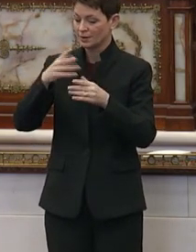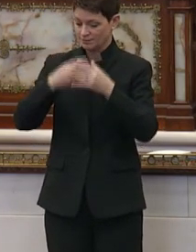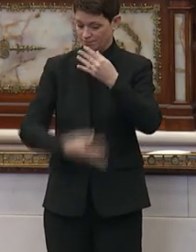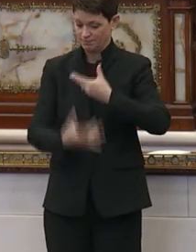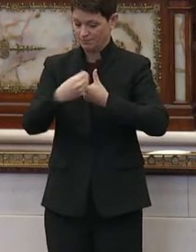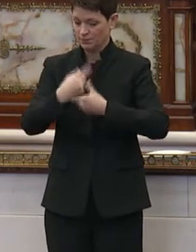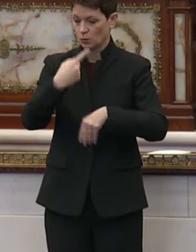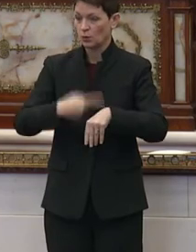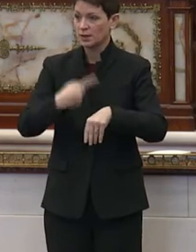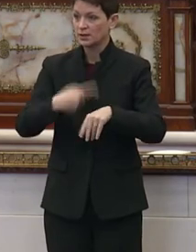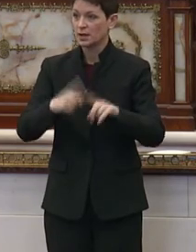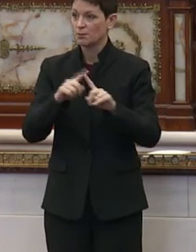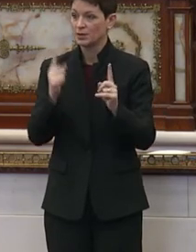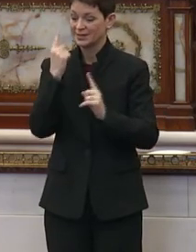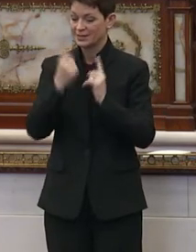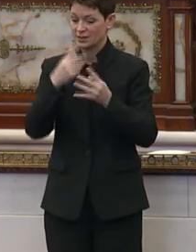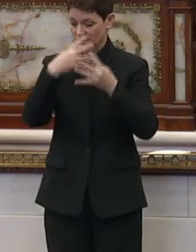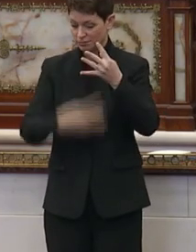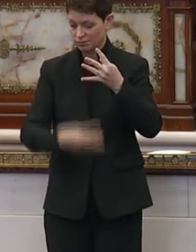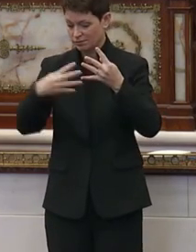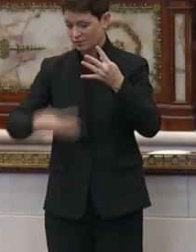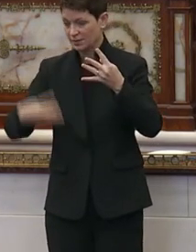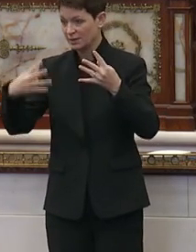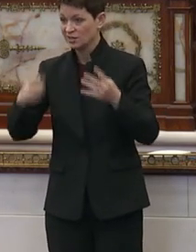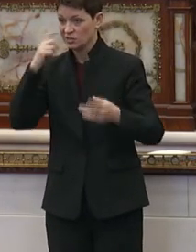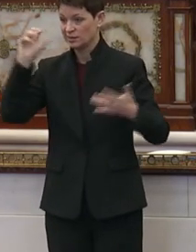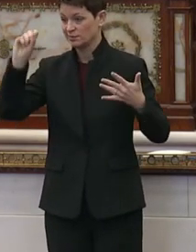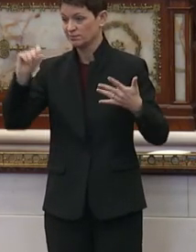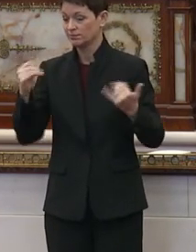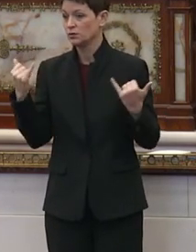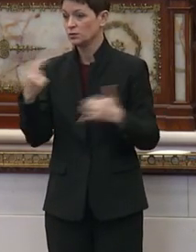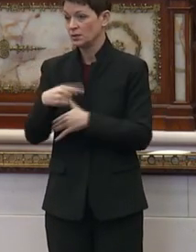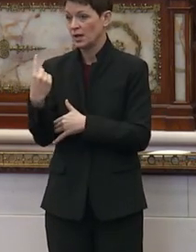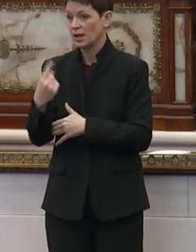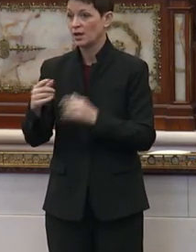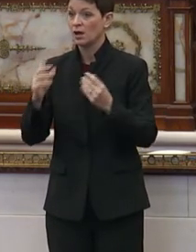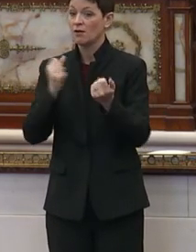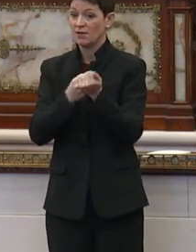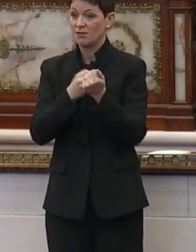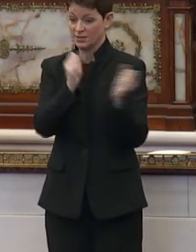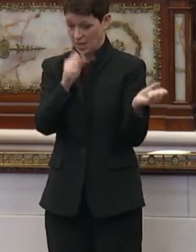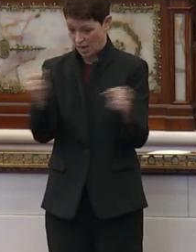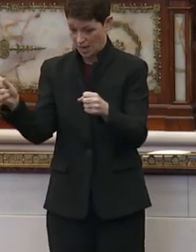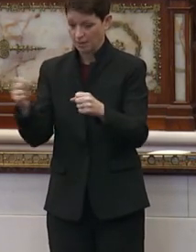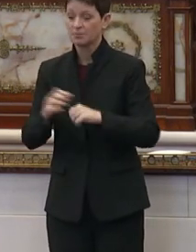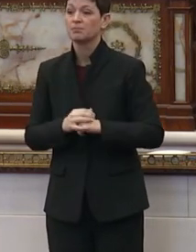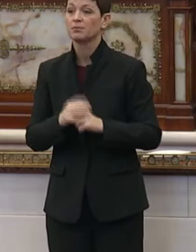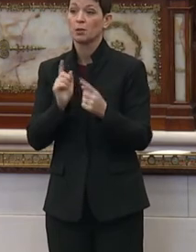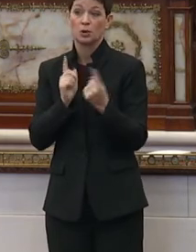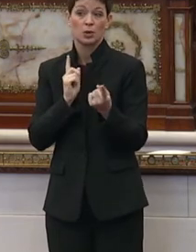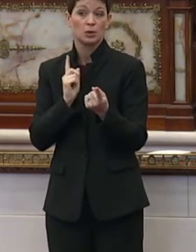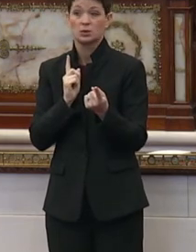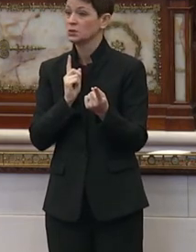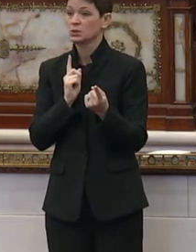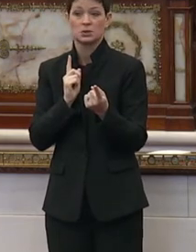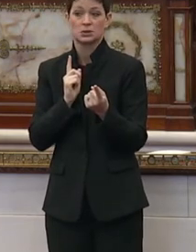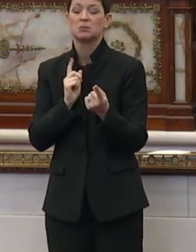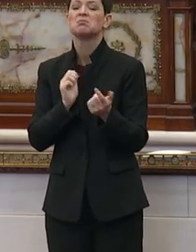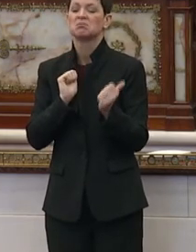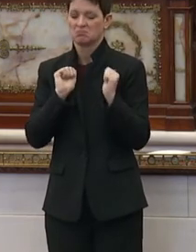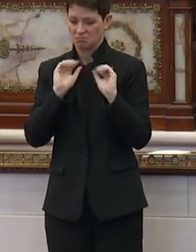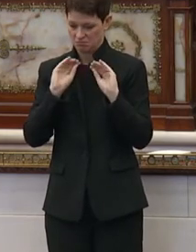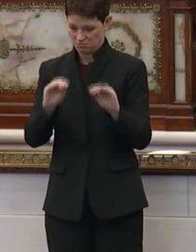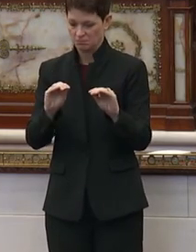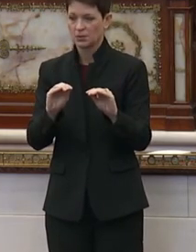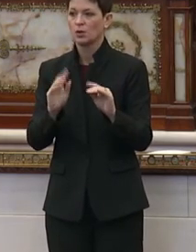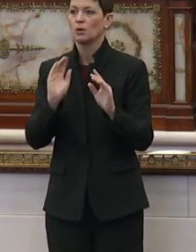to consider the resolutions just read by Councilwoman Parker. All in favor indicate by saying aye. Aye. Those opposed? Ayes